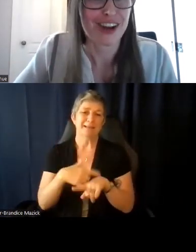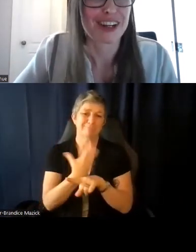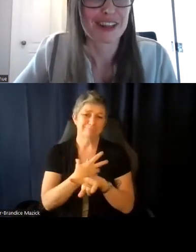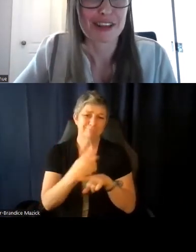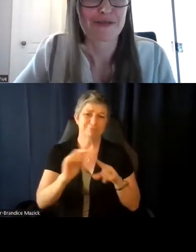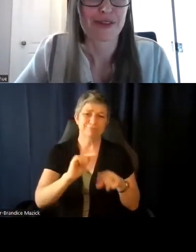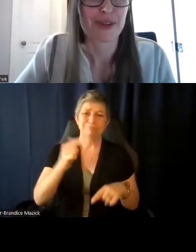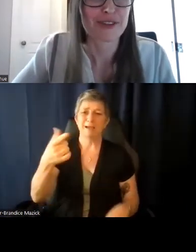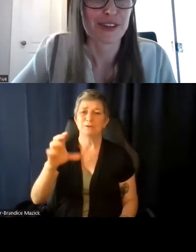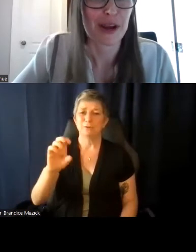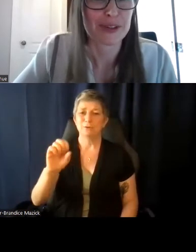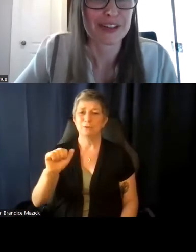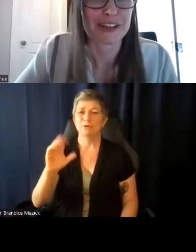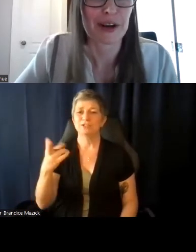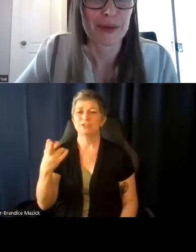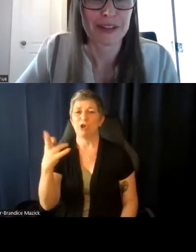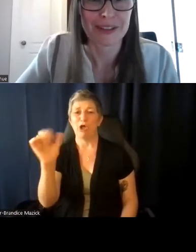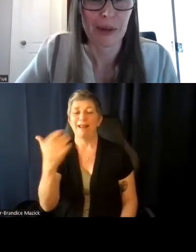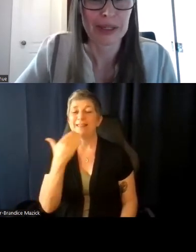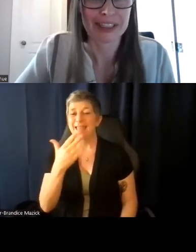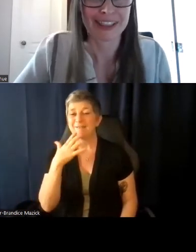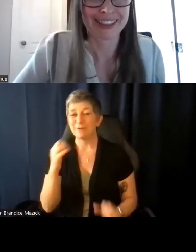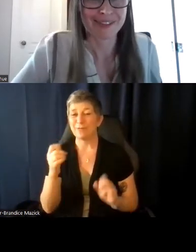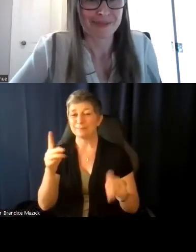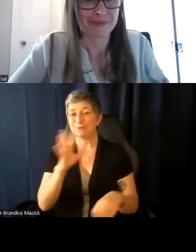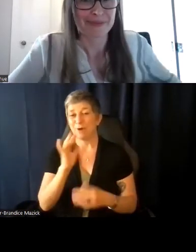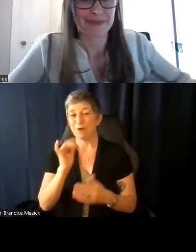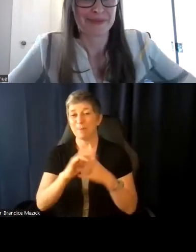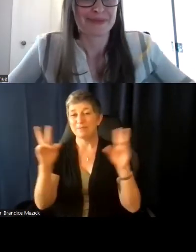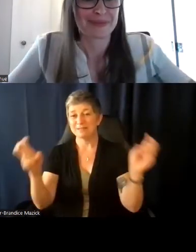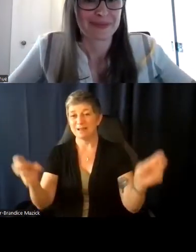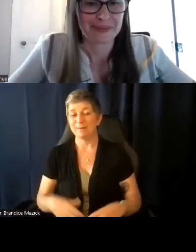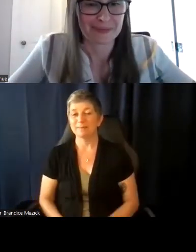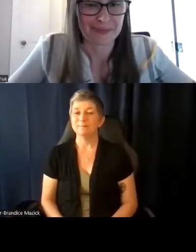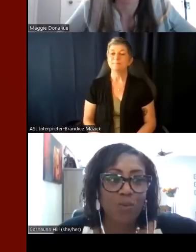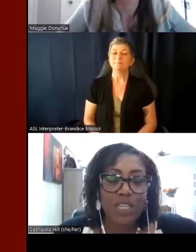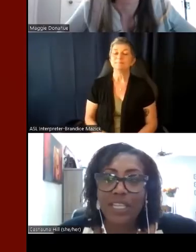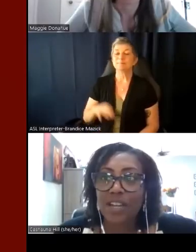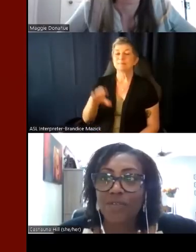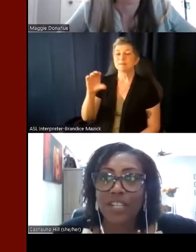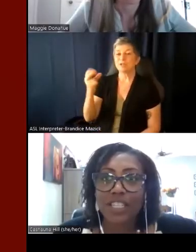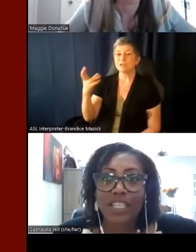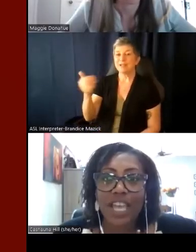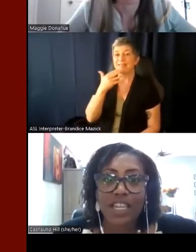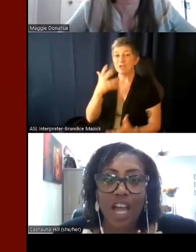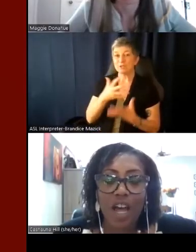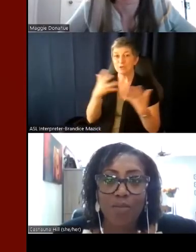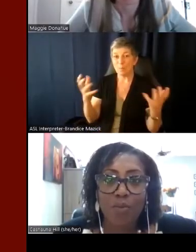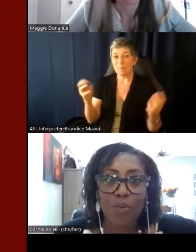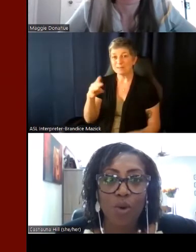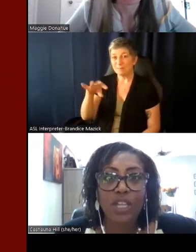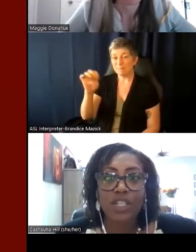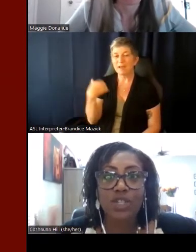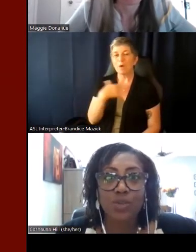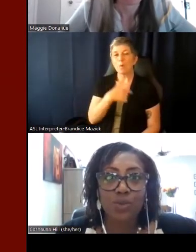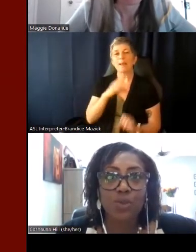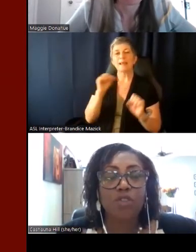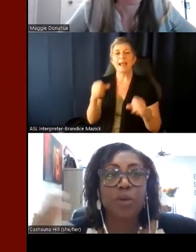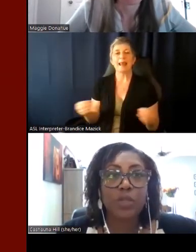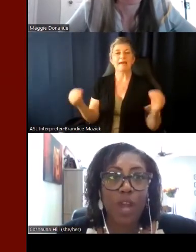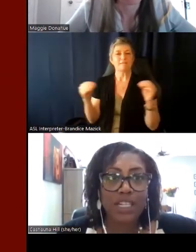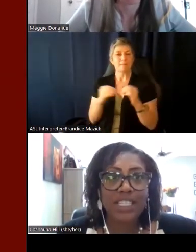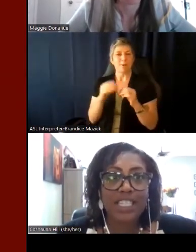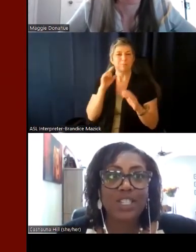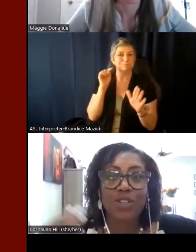to Kashana. Thank you very much for the opportunity to talk about this topic. Thank you so much, Maggie. And we can definitely get more into